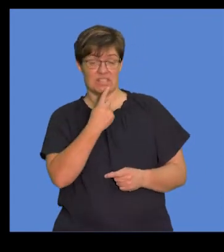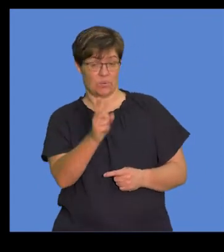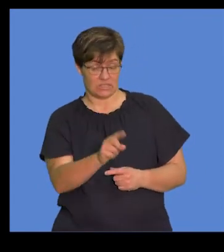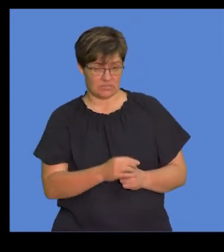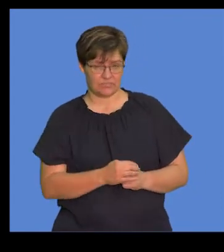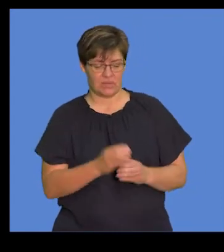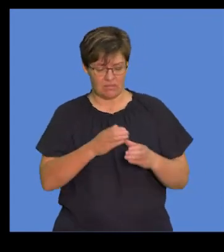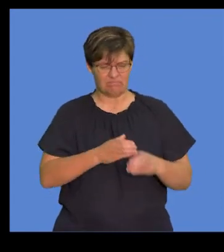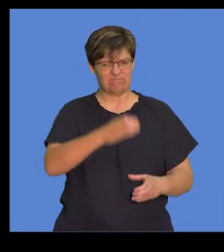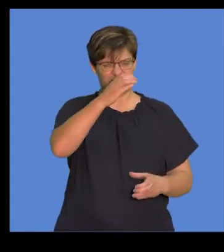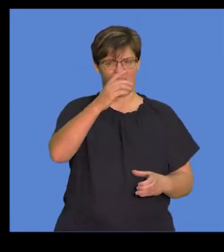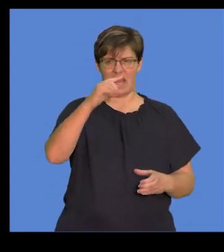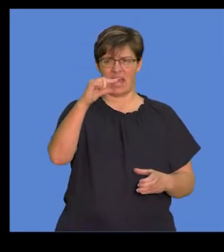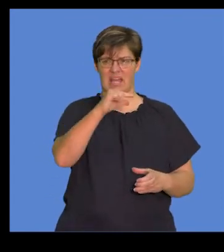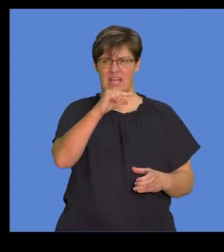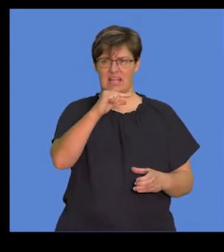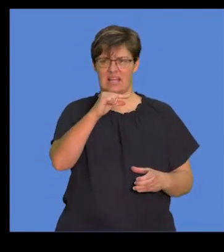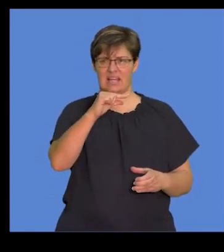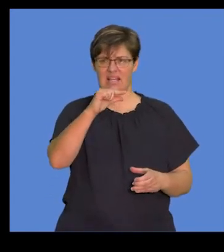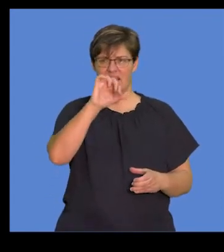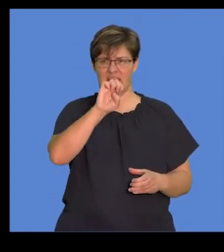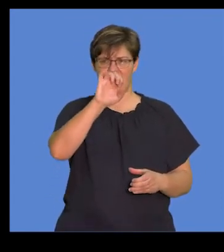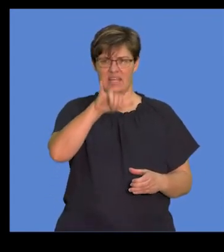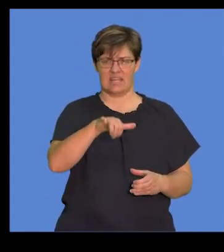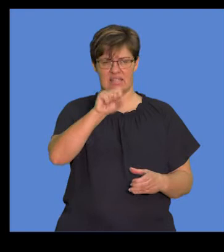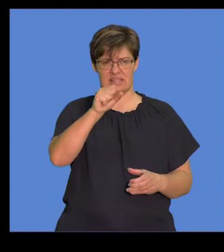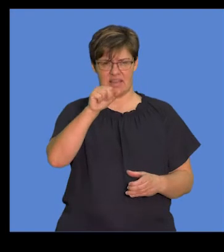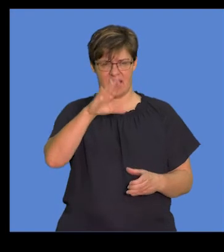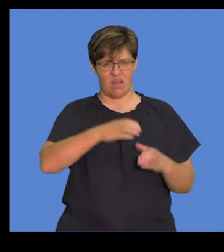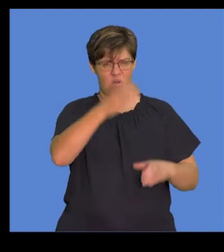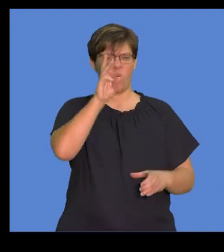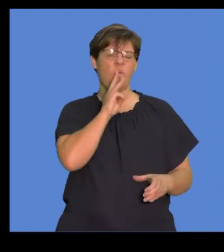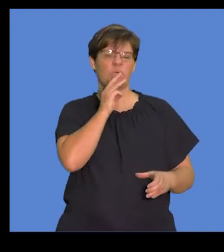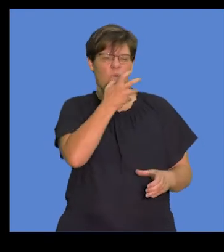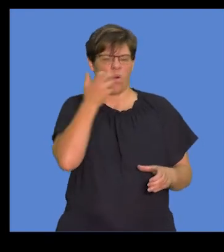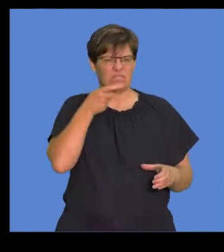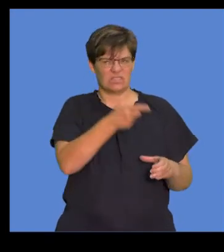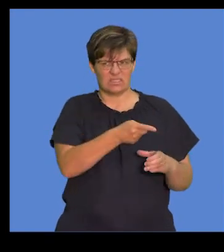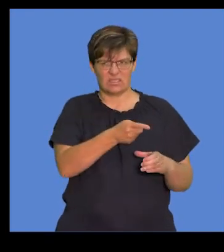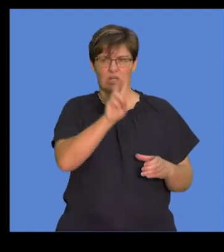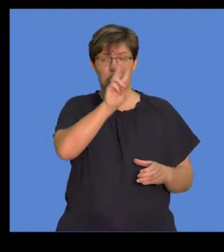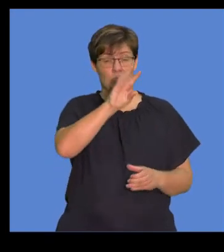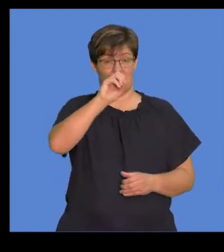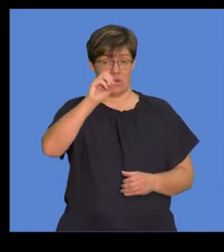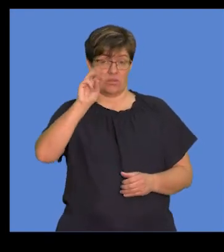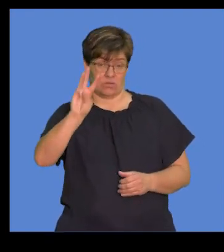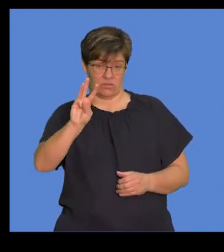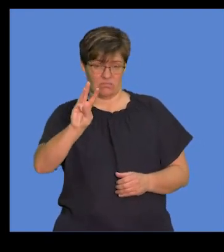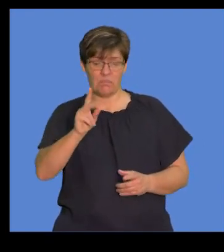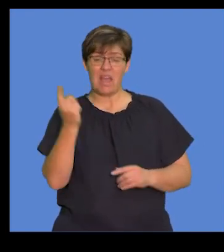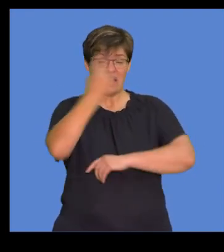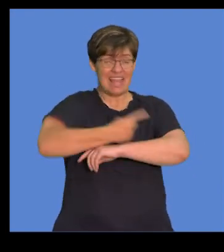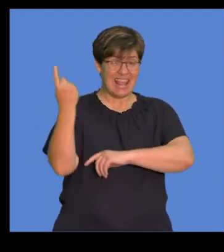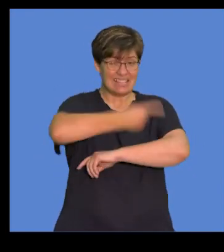question says a geyser labeled 2,000 watts. Okay, on average uses daily